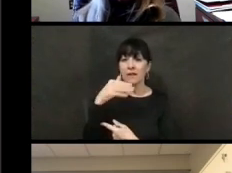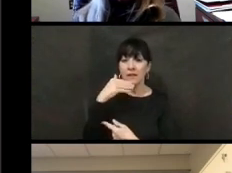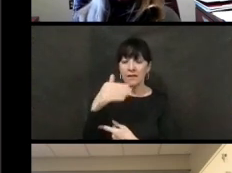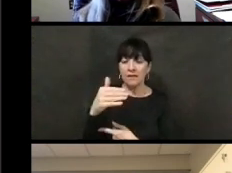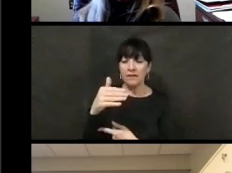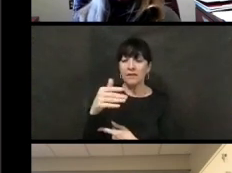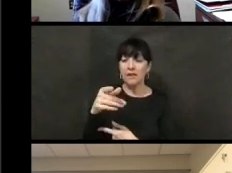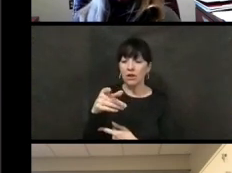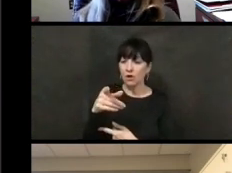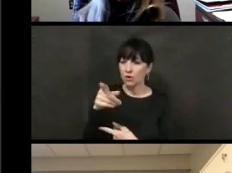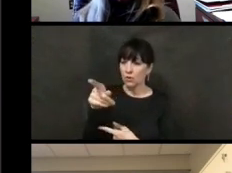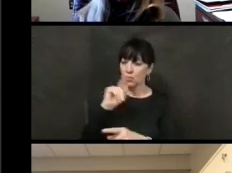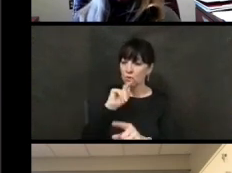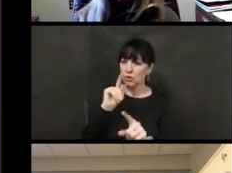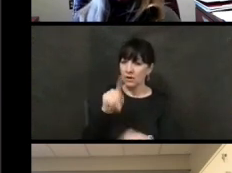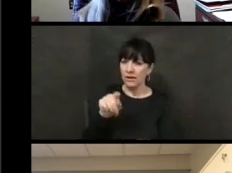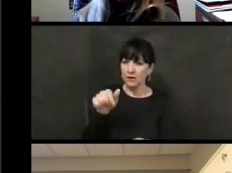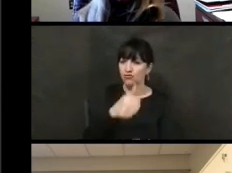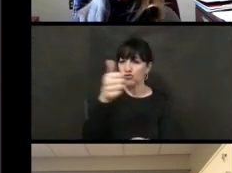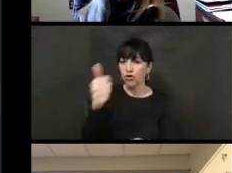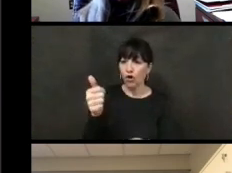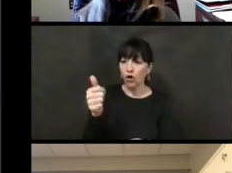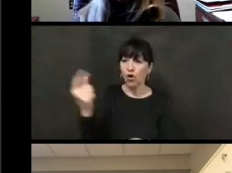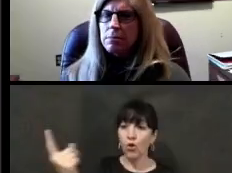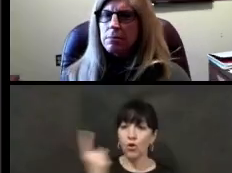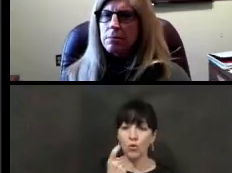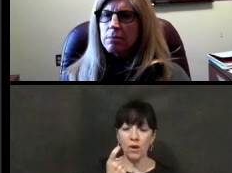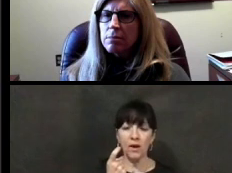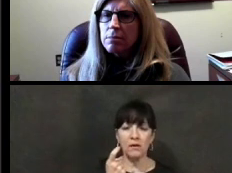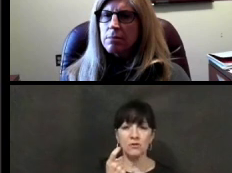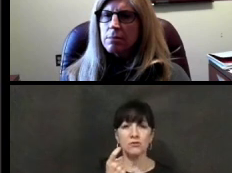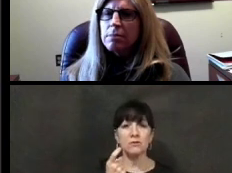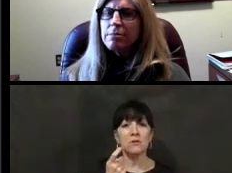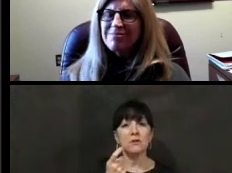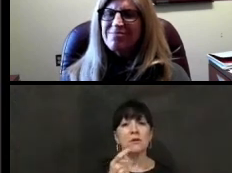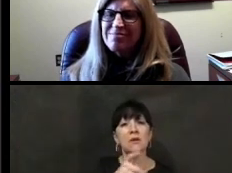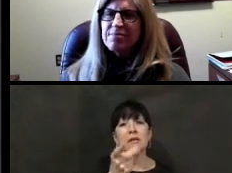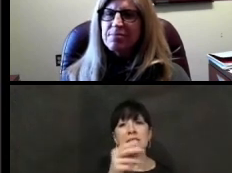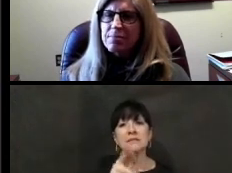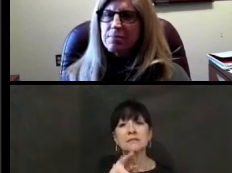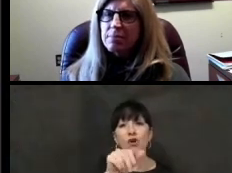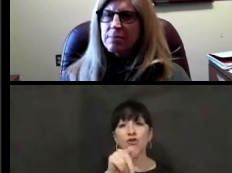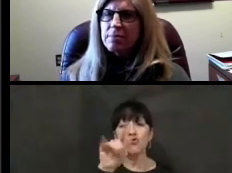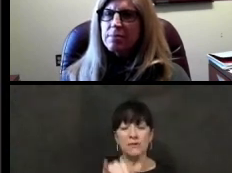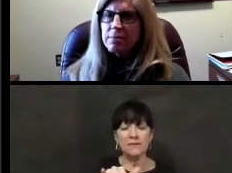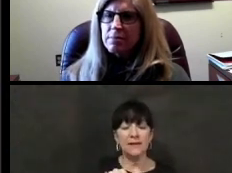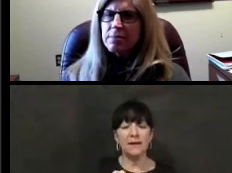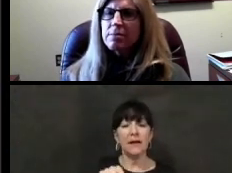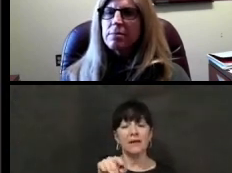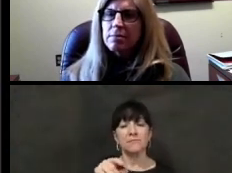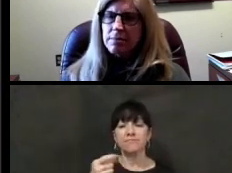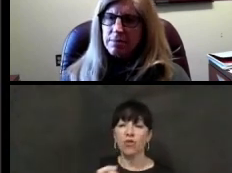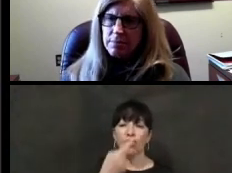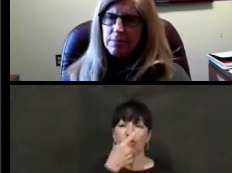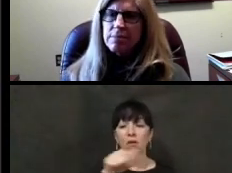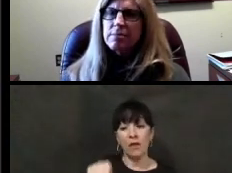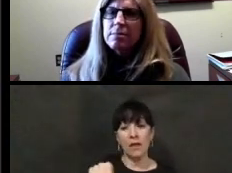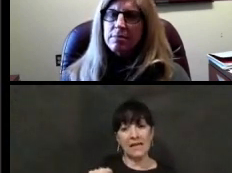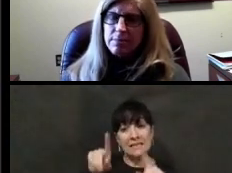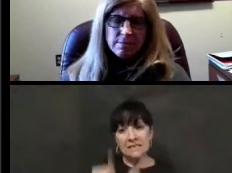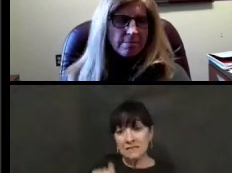in the Facebook comments, how are we verifying the tests that we receive are accurate and not giving false negative or positive